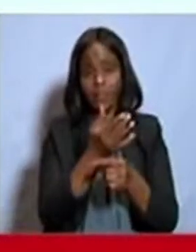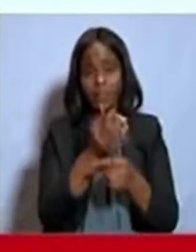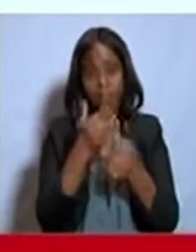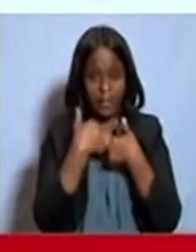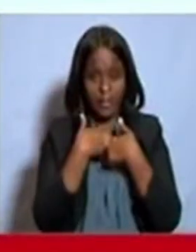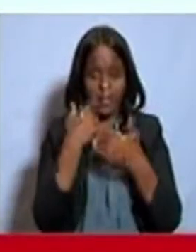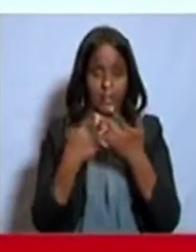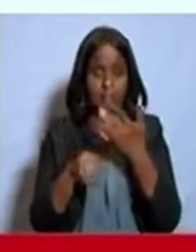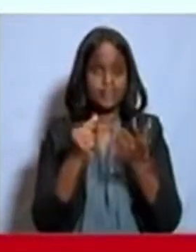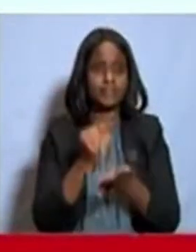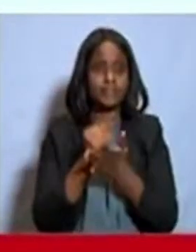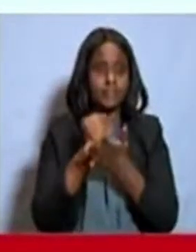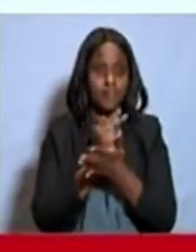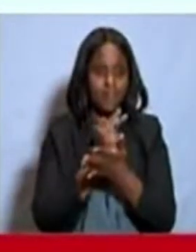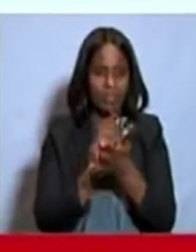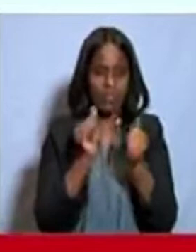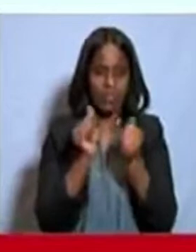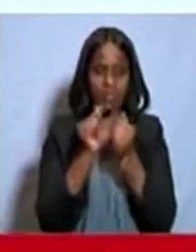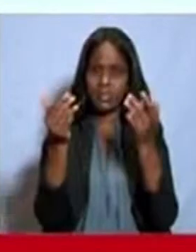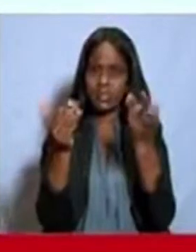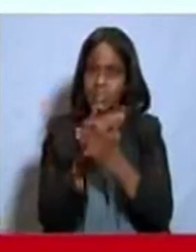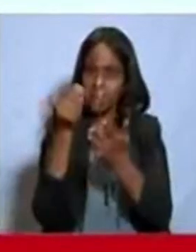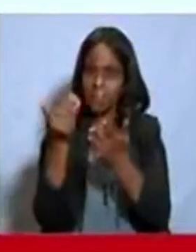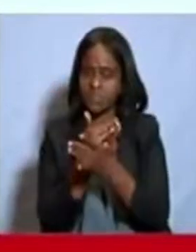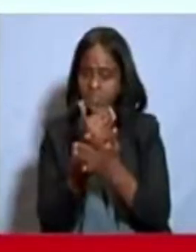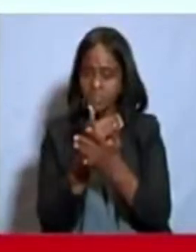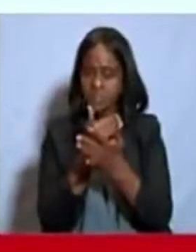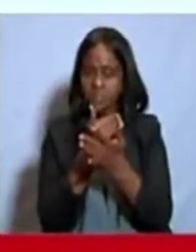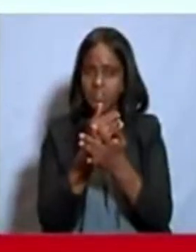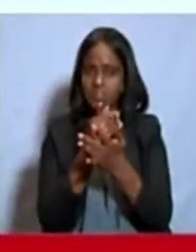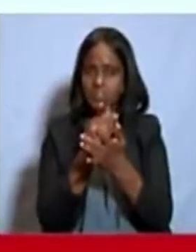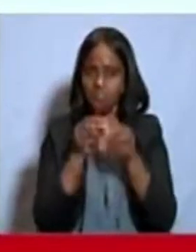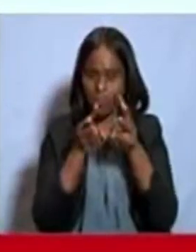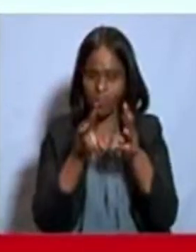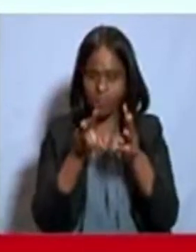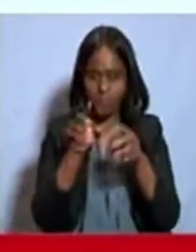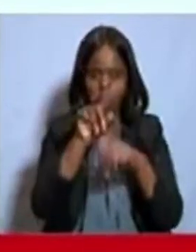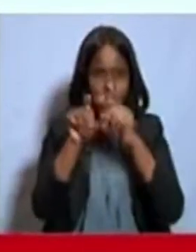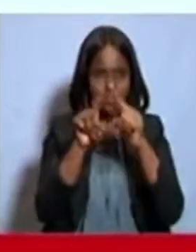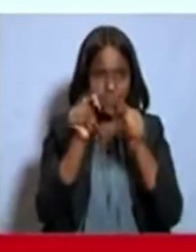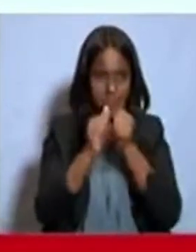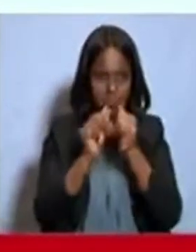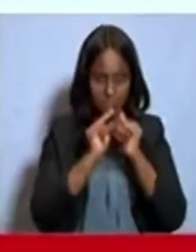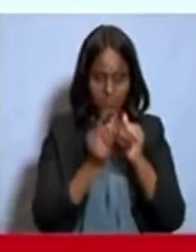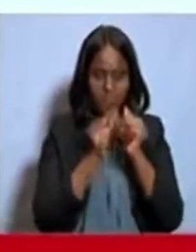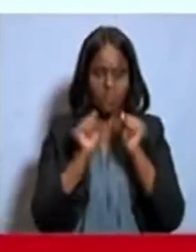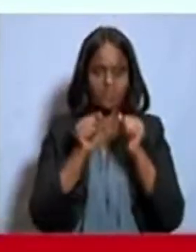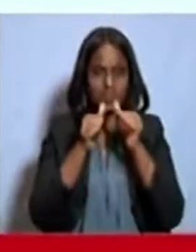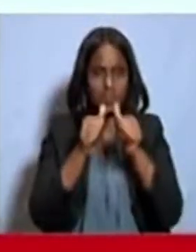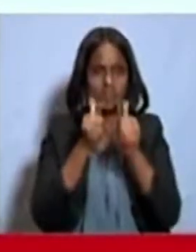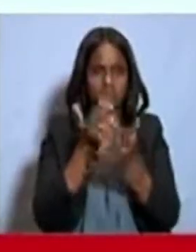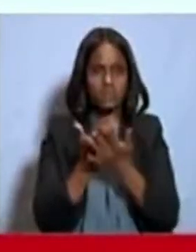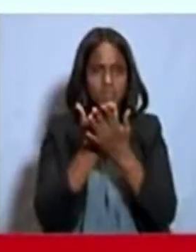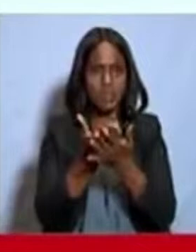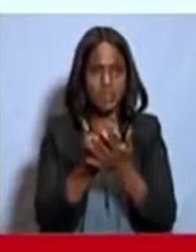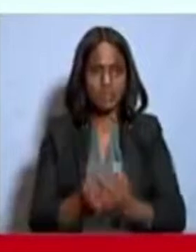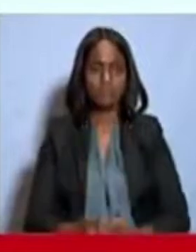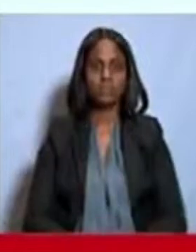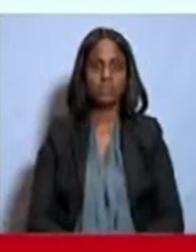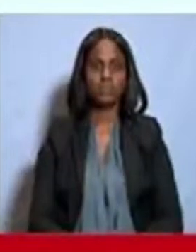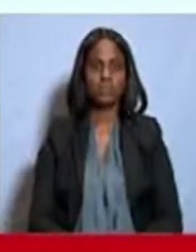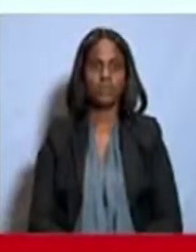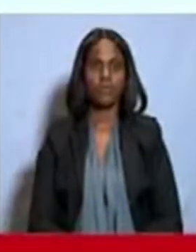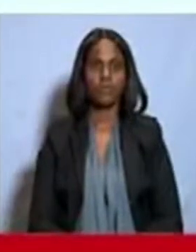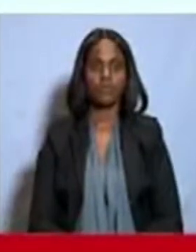You have actually helped us with a new route of questioning that we can follow. I submit.